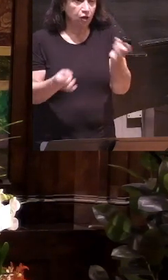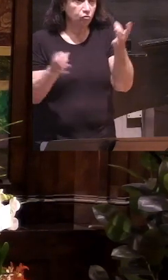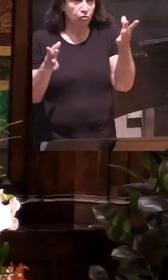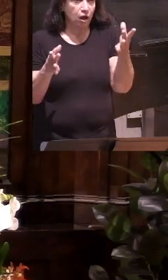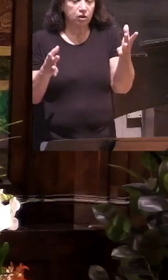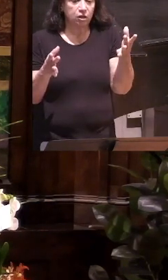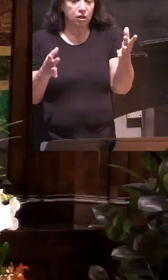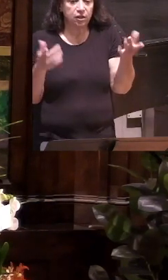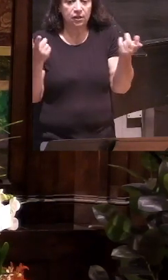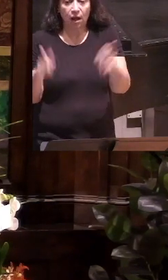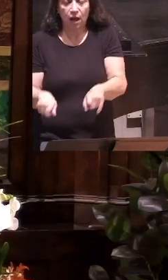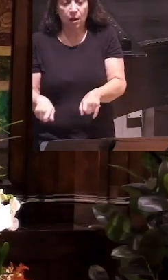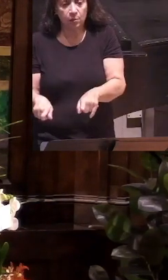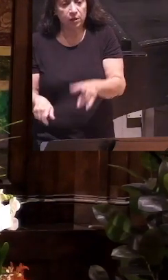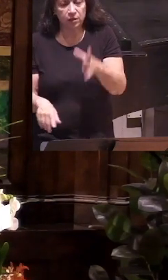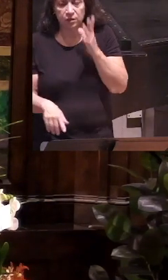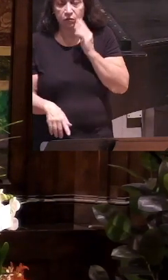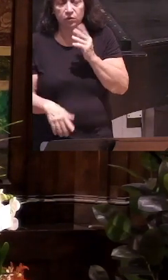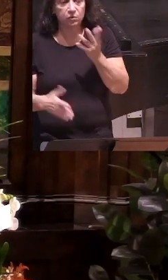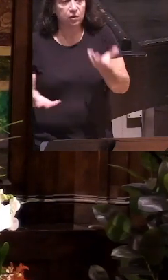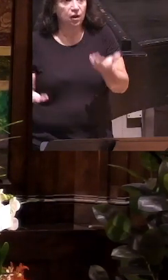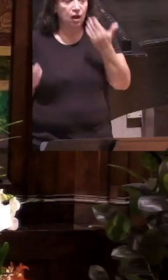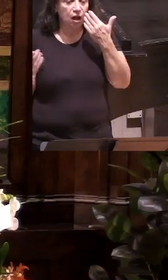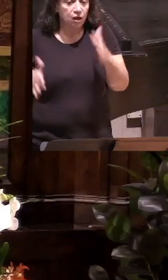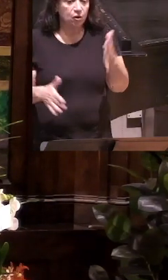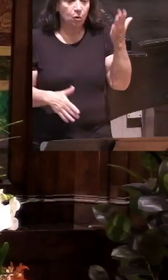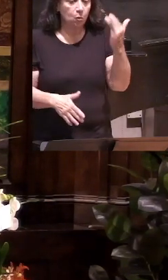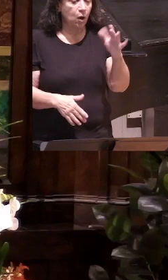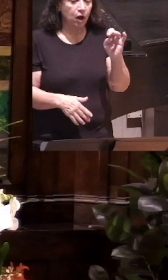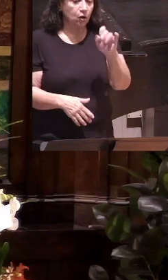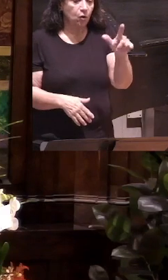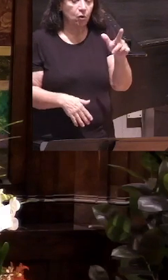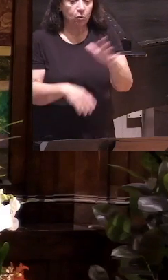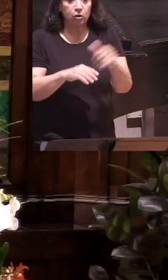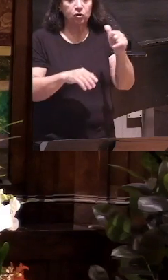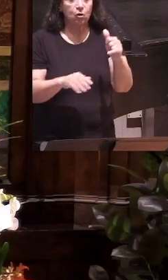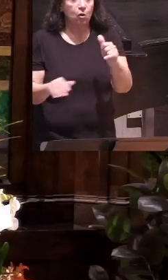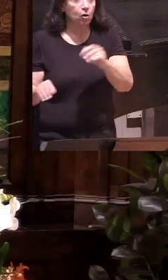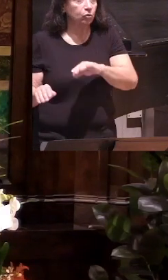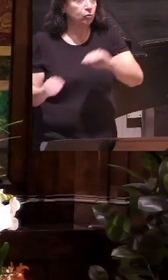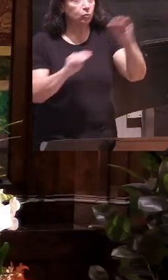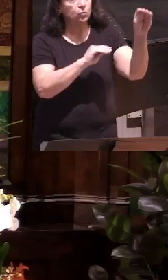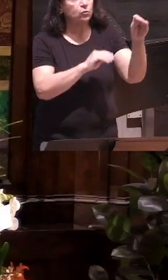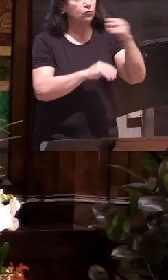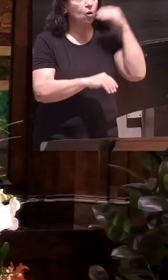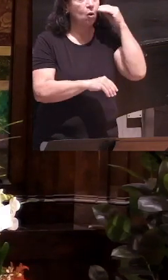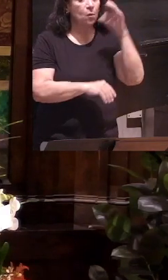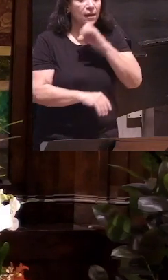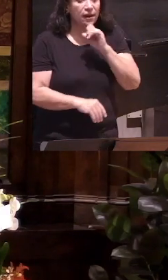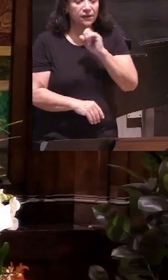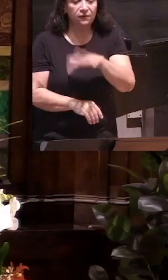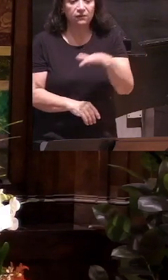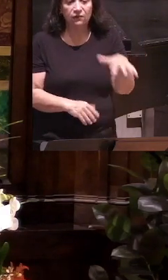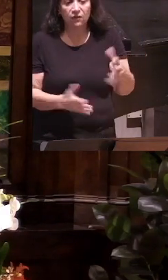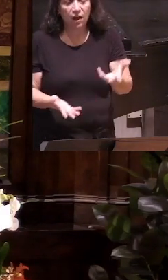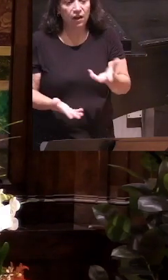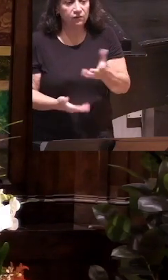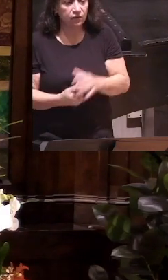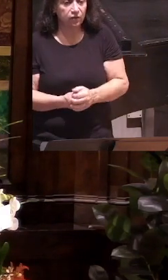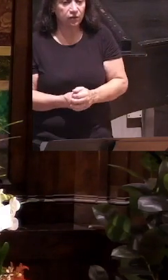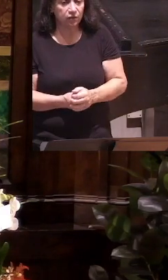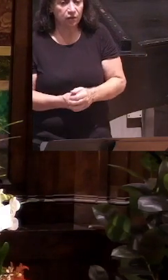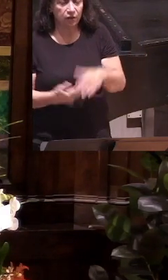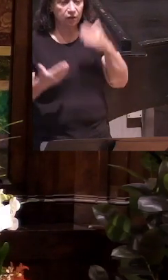tragedy befalls us. I don't know why Earl was called home at the age of